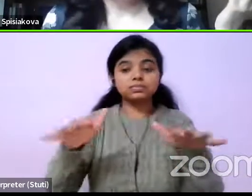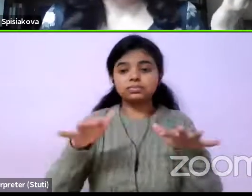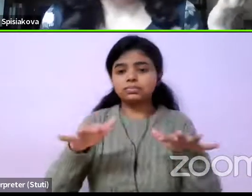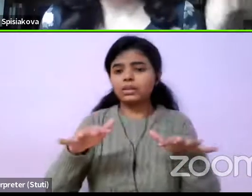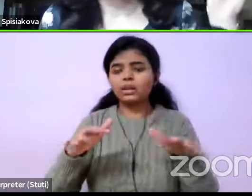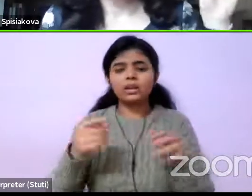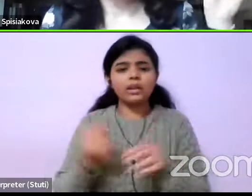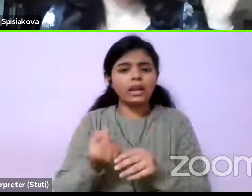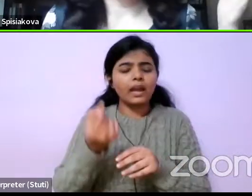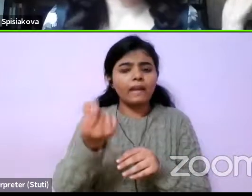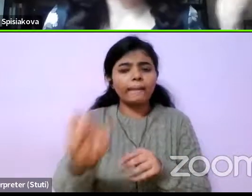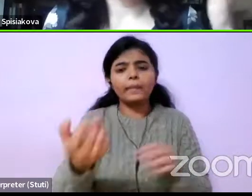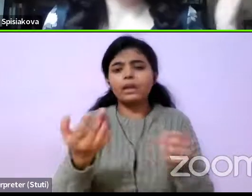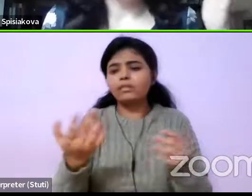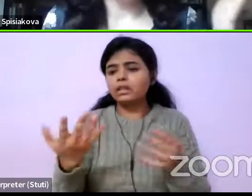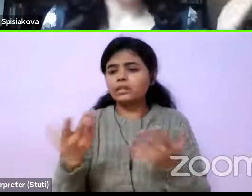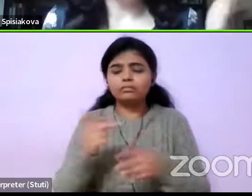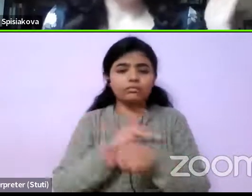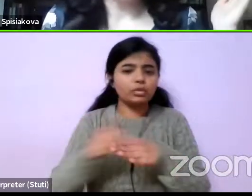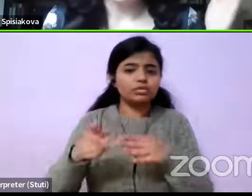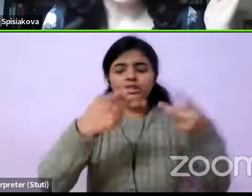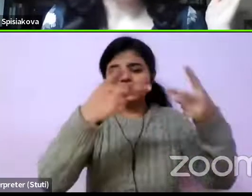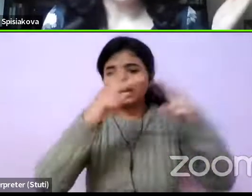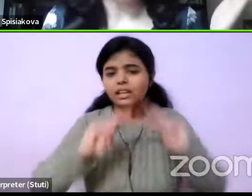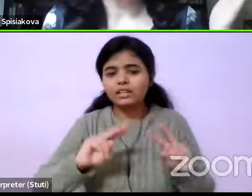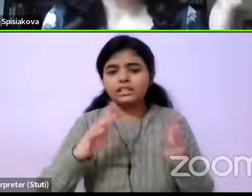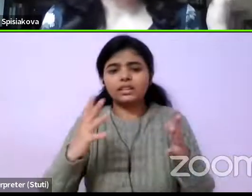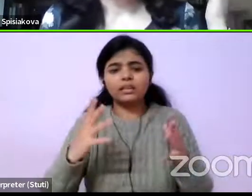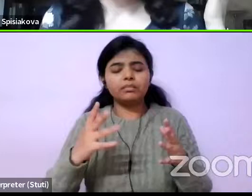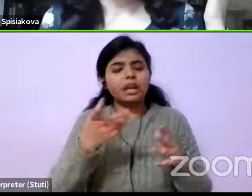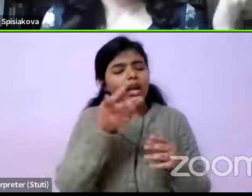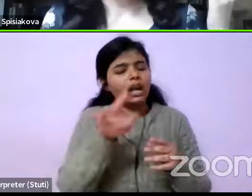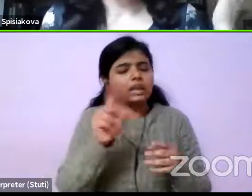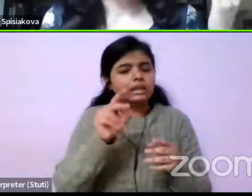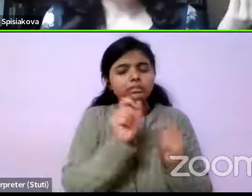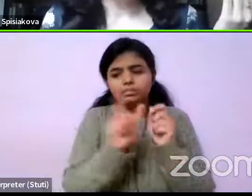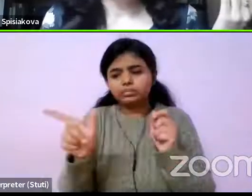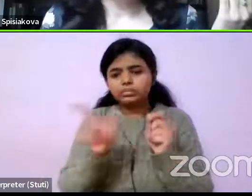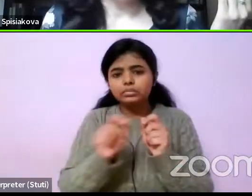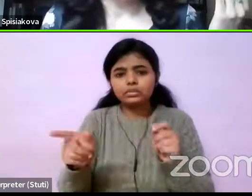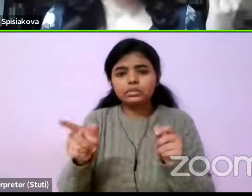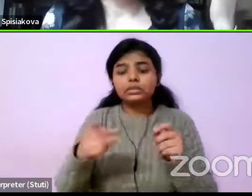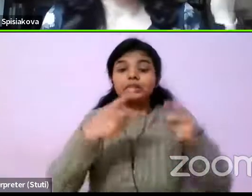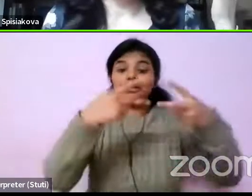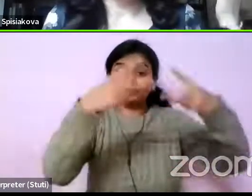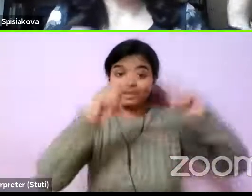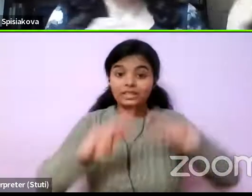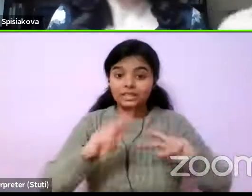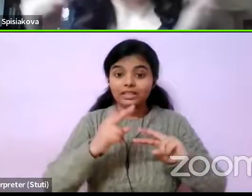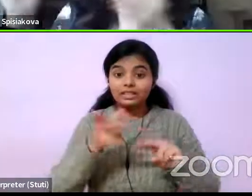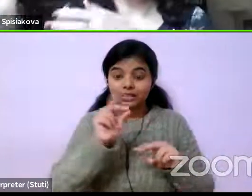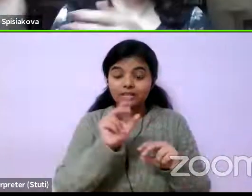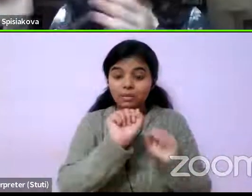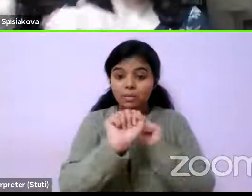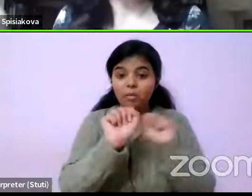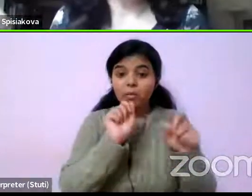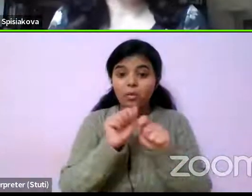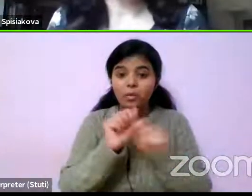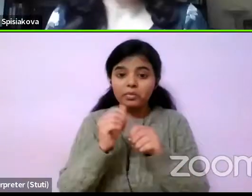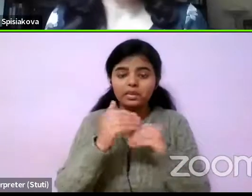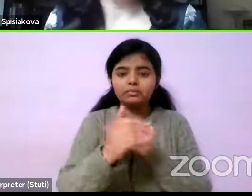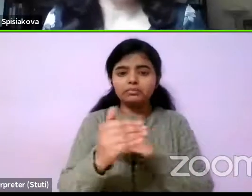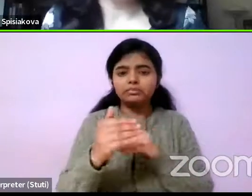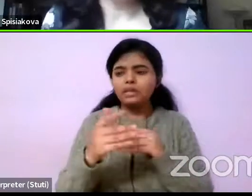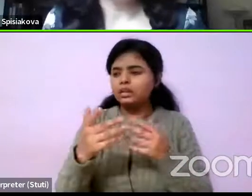often it won't be even professional translators, however we define the term, who are translating these things and which then are sort of passed